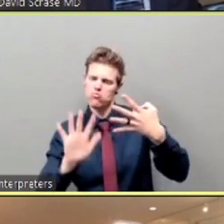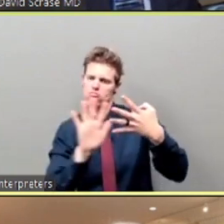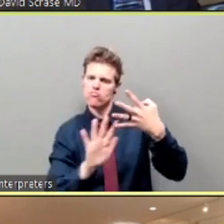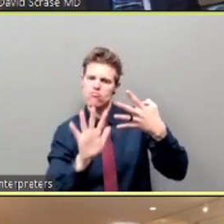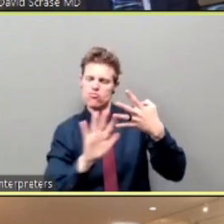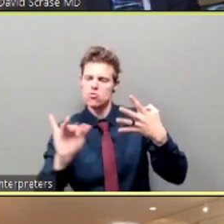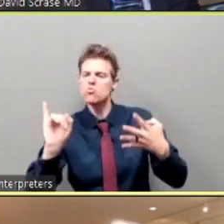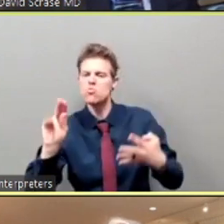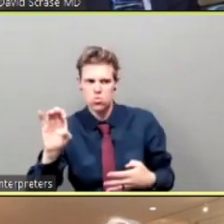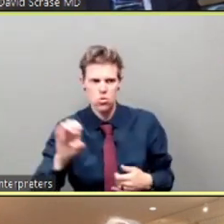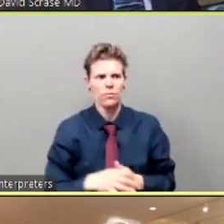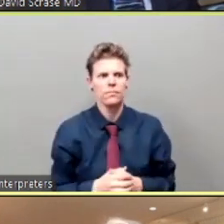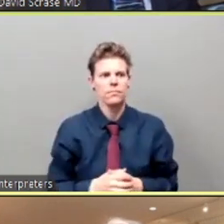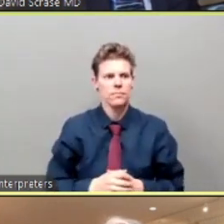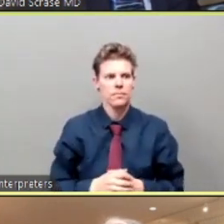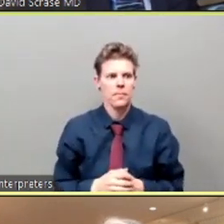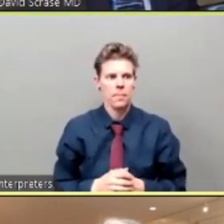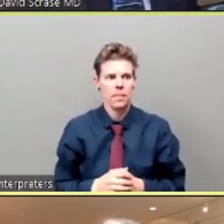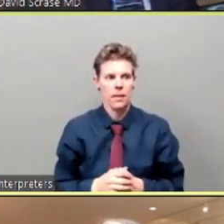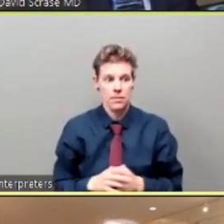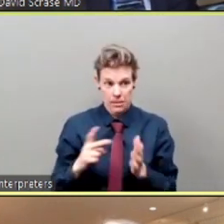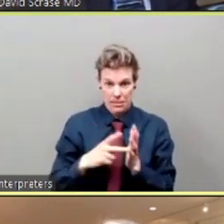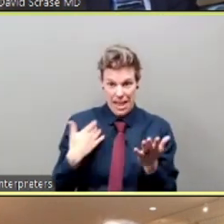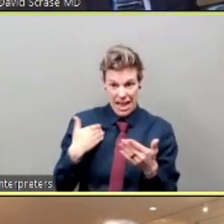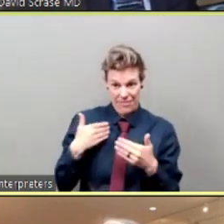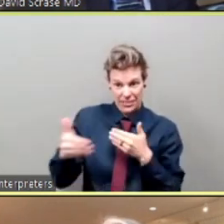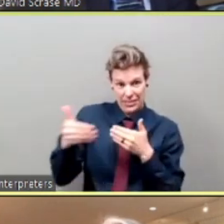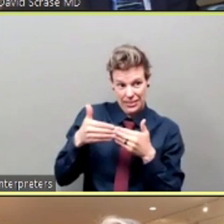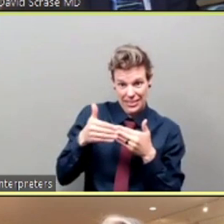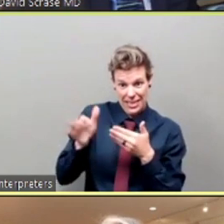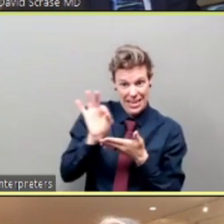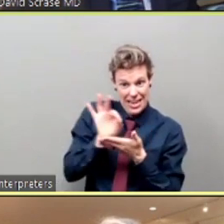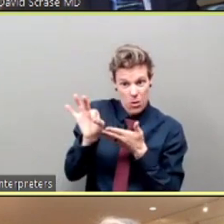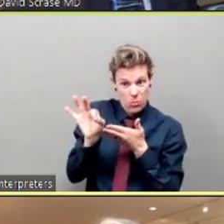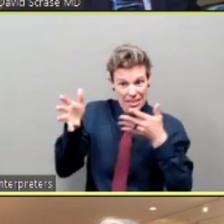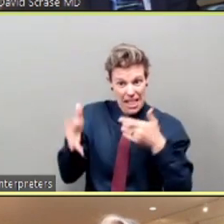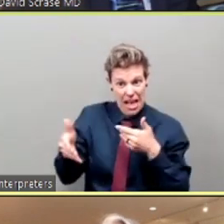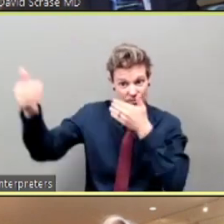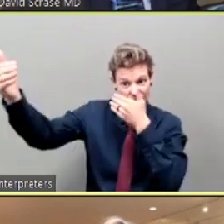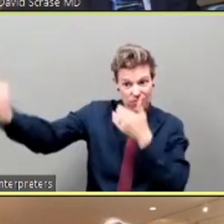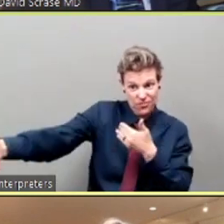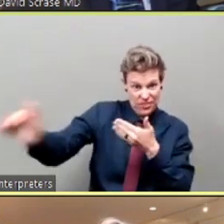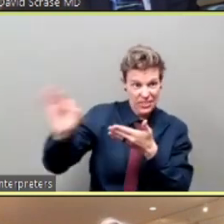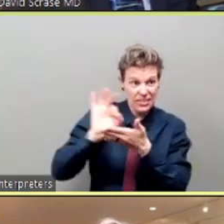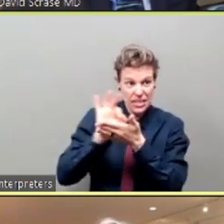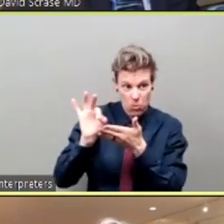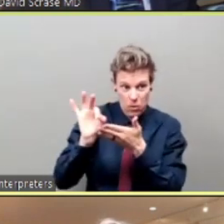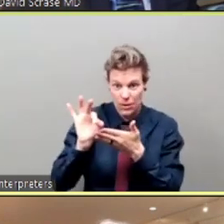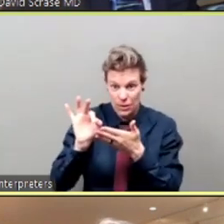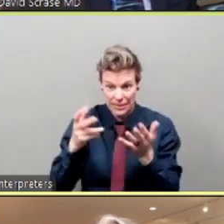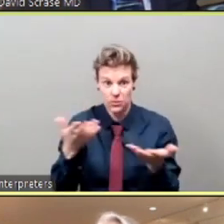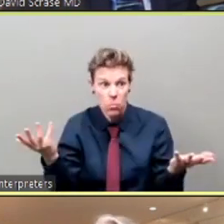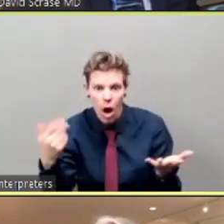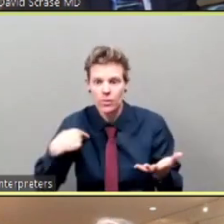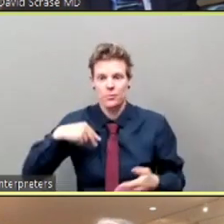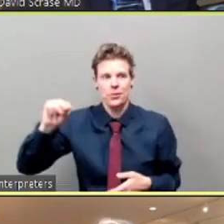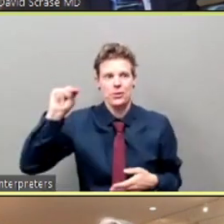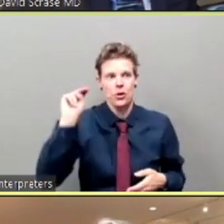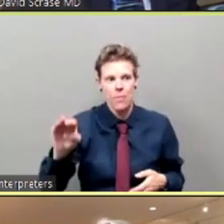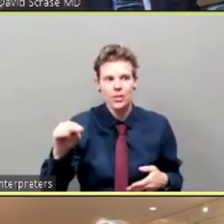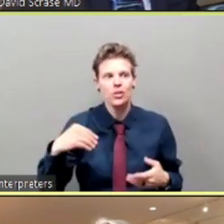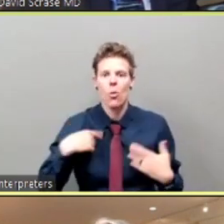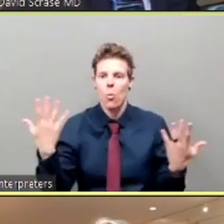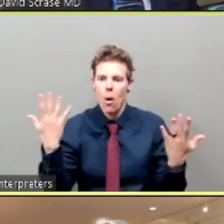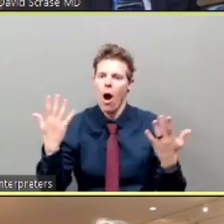that means. In 9 weeks, New Mexico, we are open.